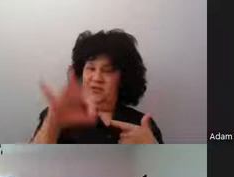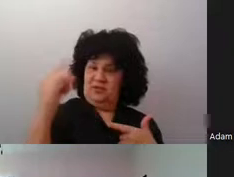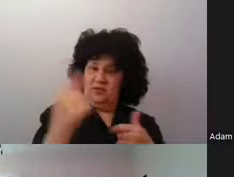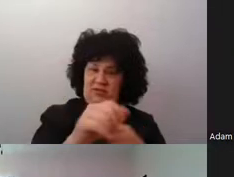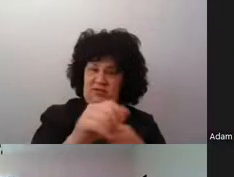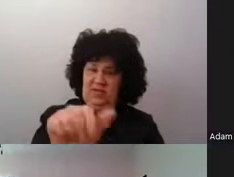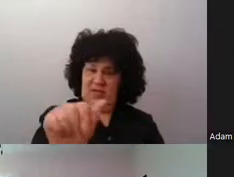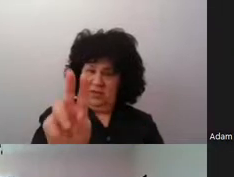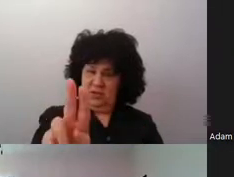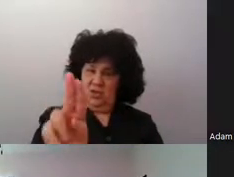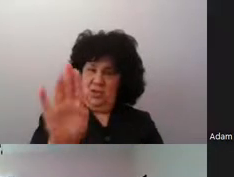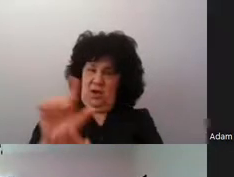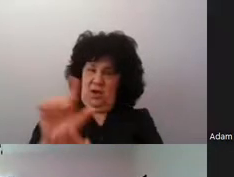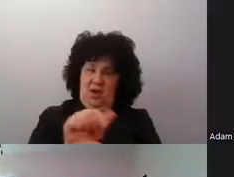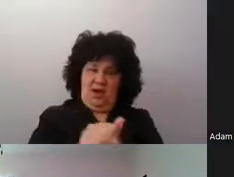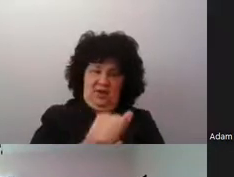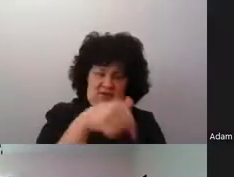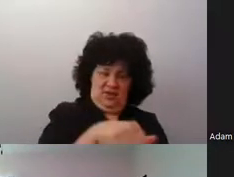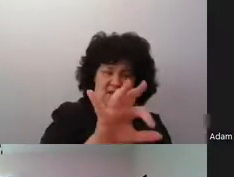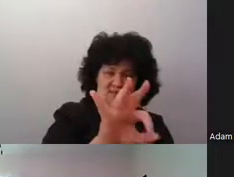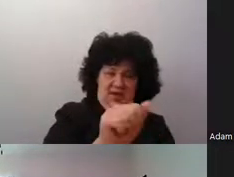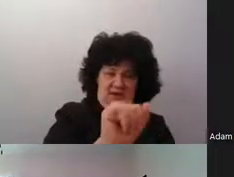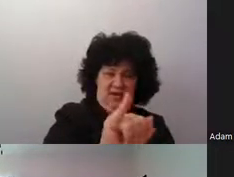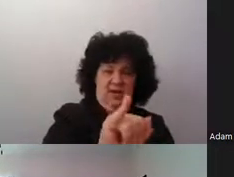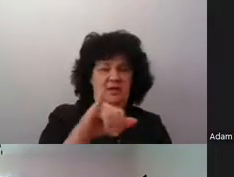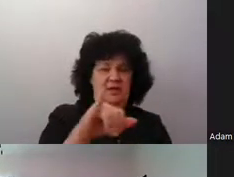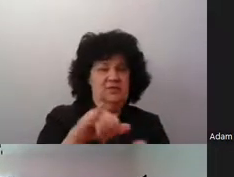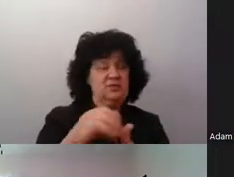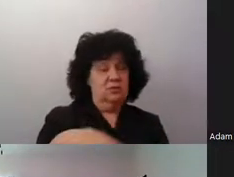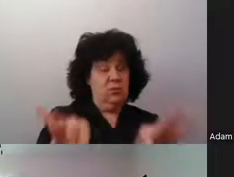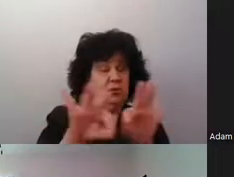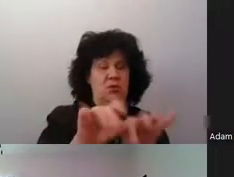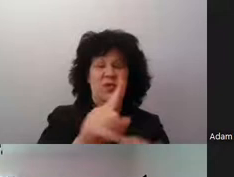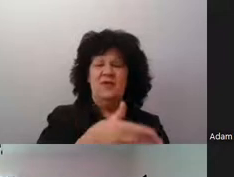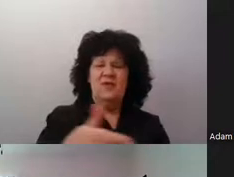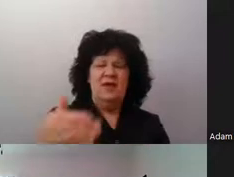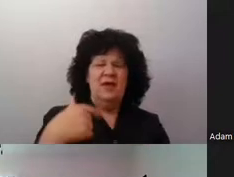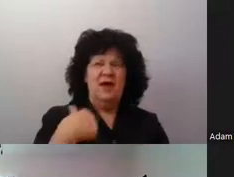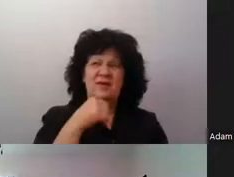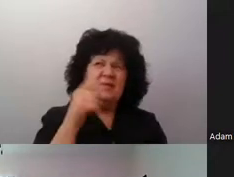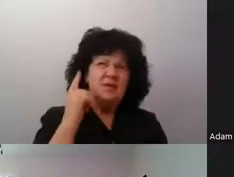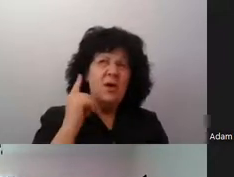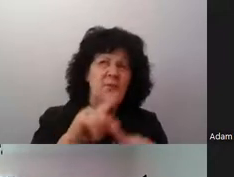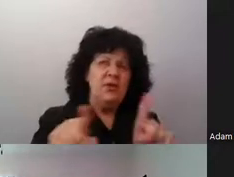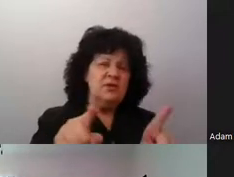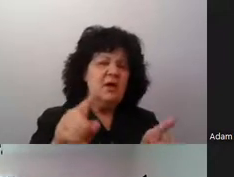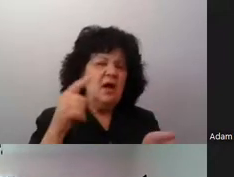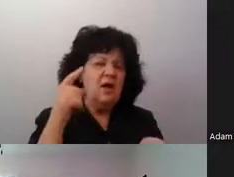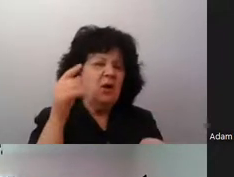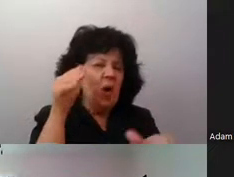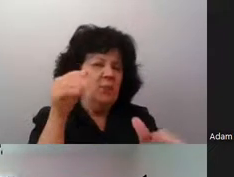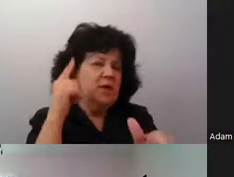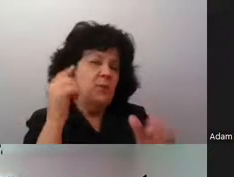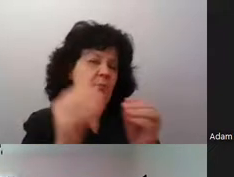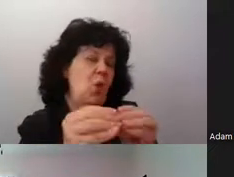FAI. I think the context is really important. One thing I didn't hear you mention, but I hope we'll hear more about, is I know that as